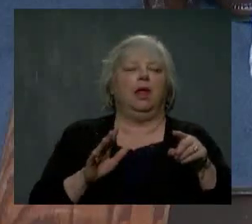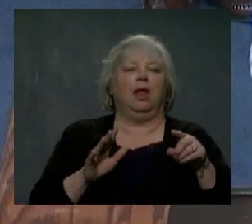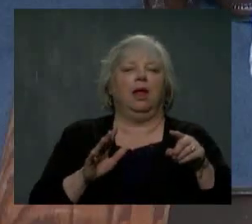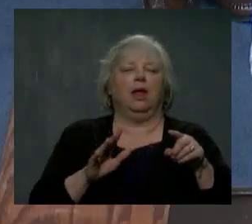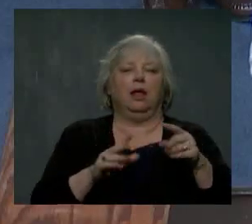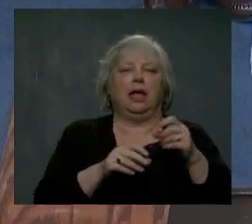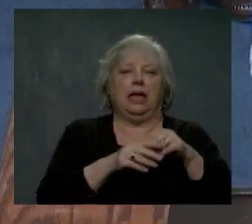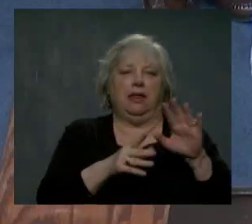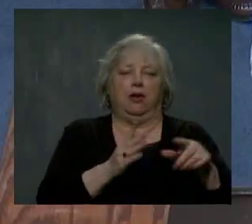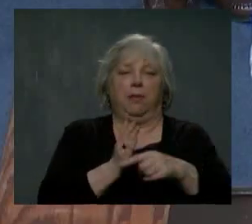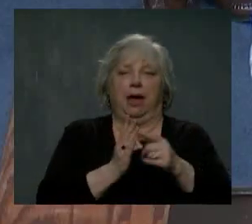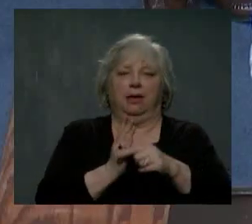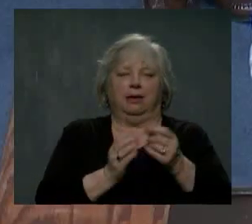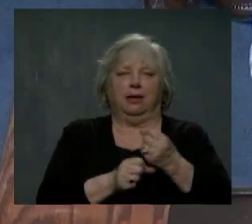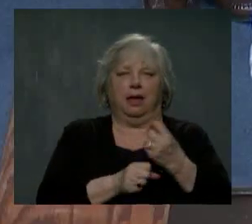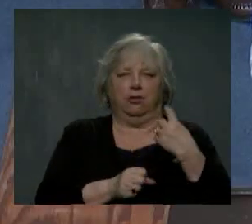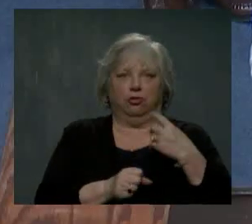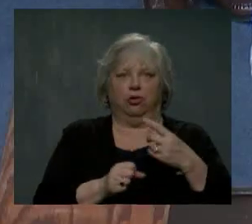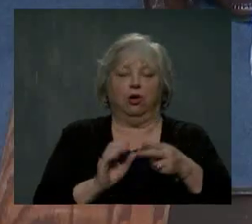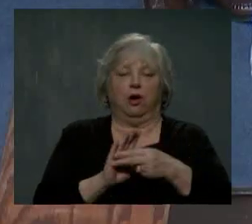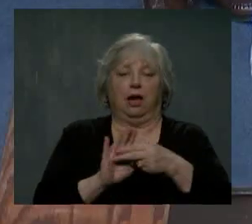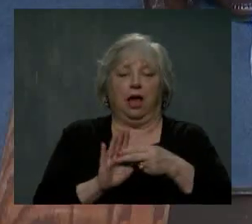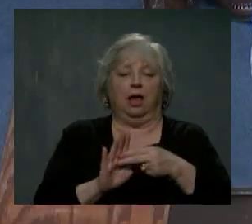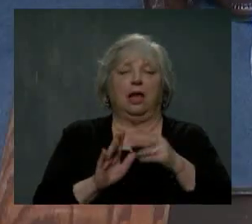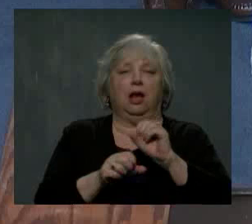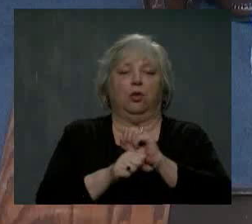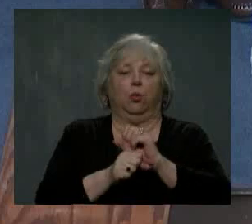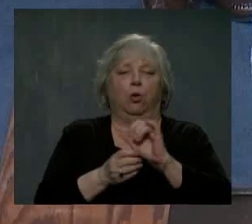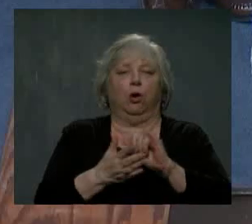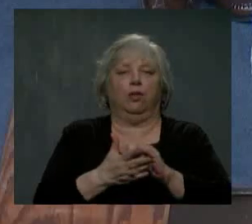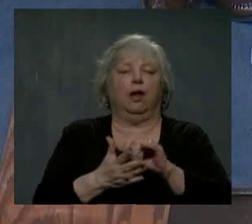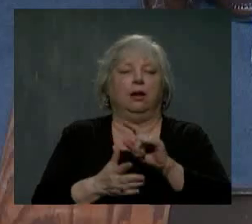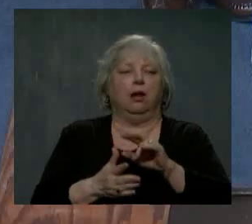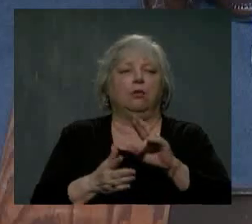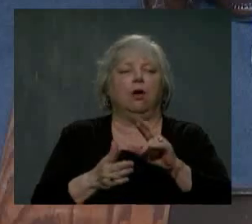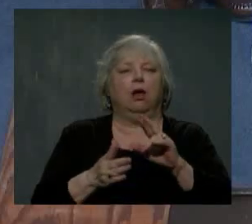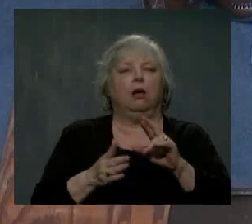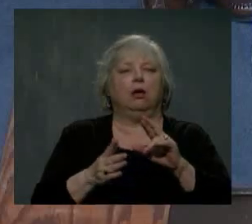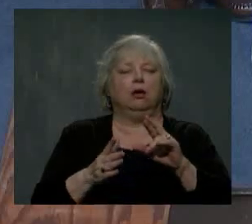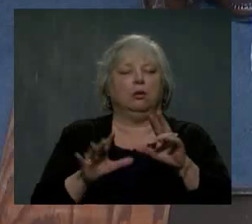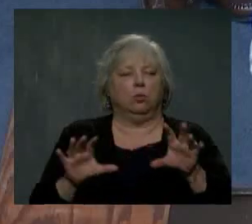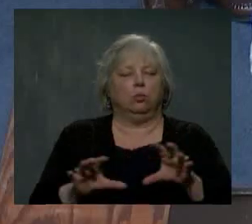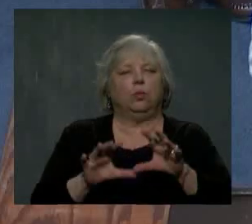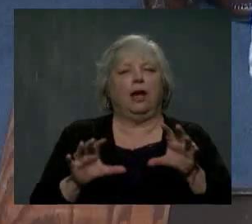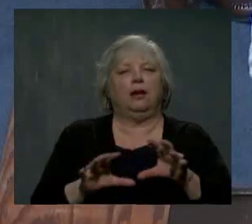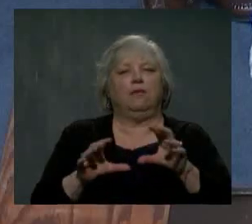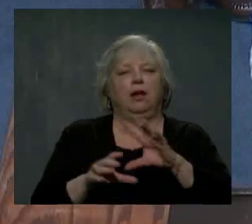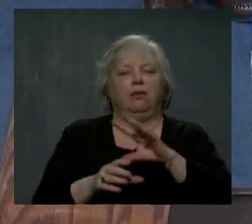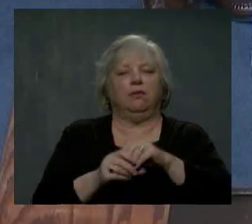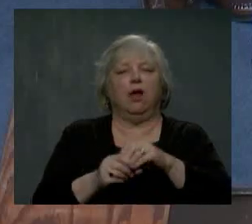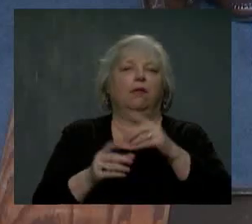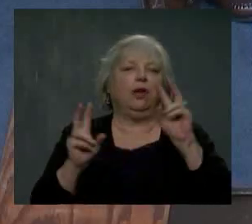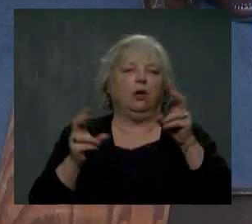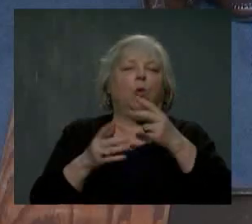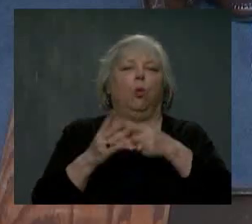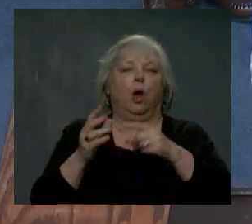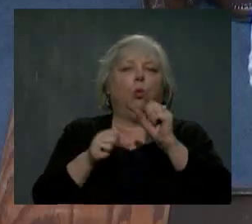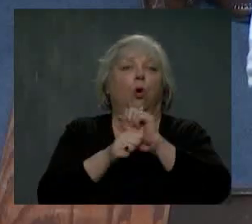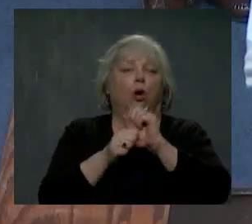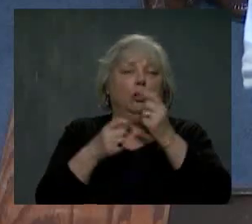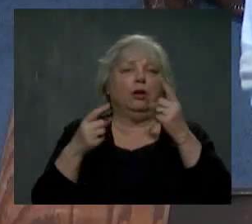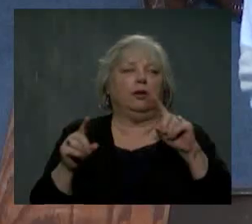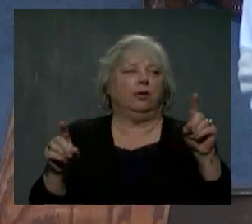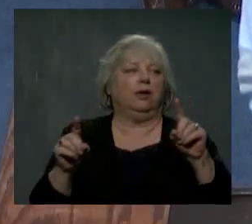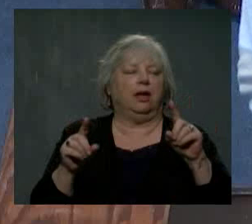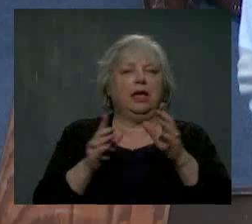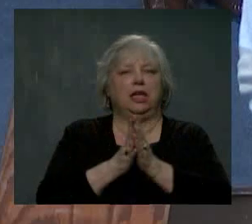Approach. It highlighted the work that the city's been doing as part of the What Works City initiative and the panel that Abdul served on at